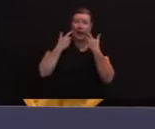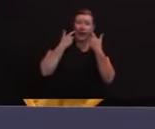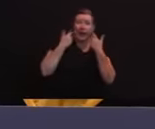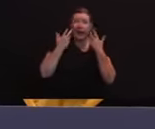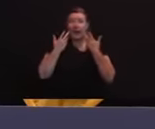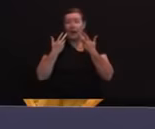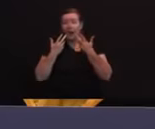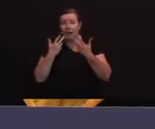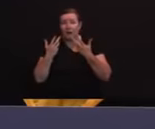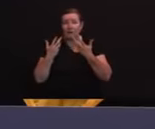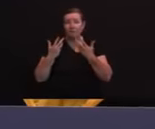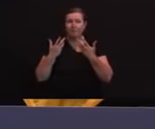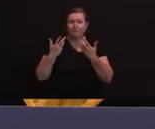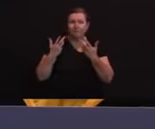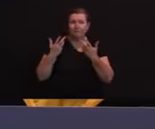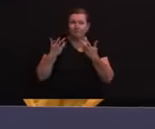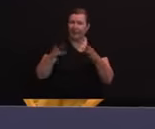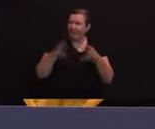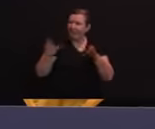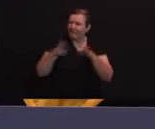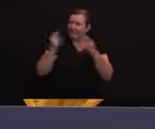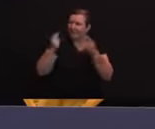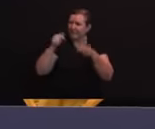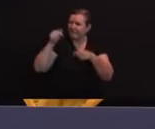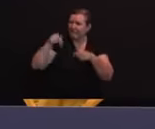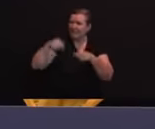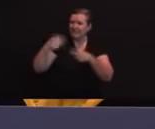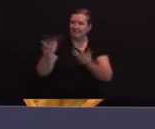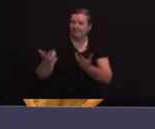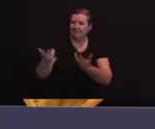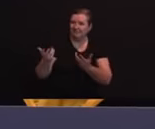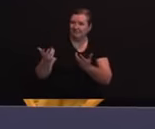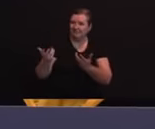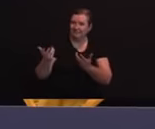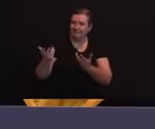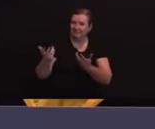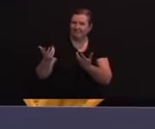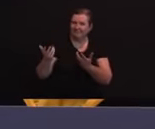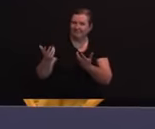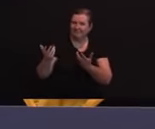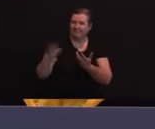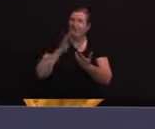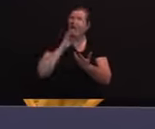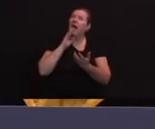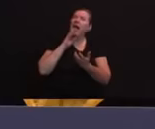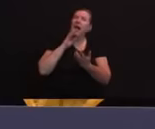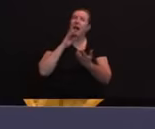of activity, a lot of outside verbal, loud